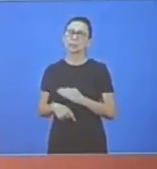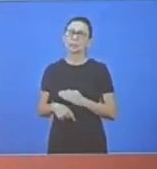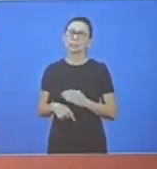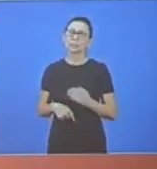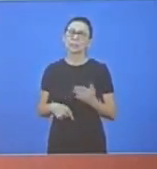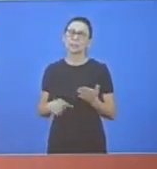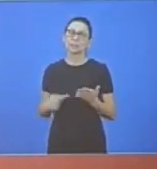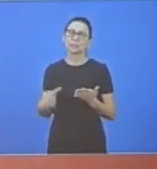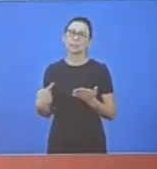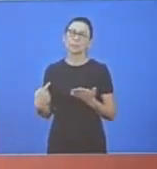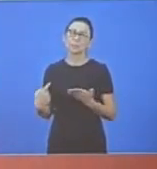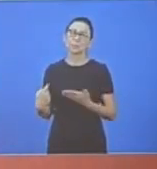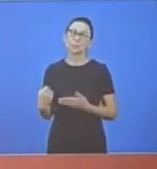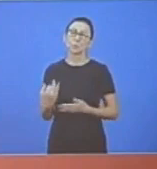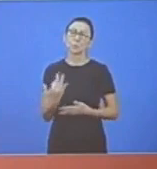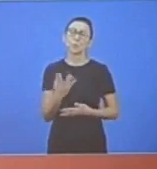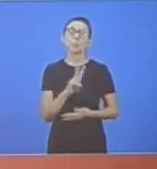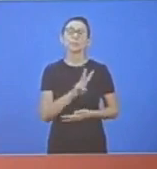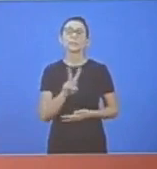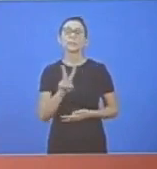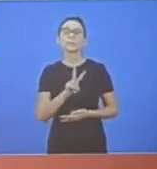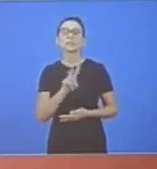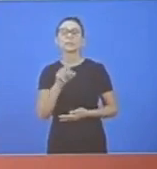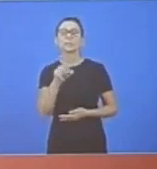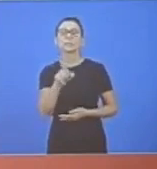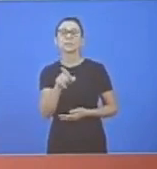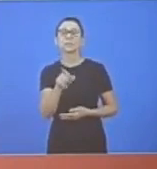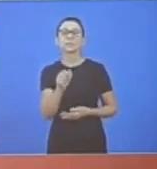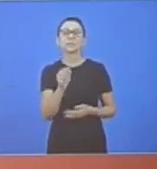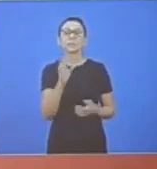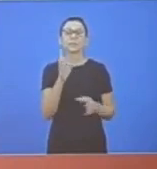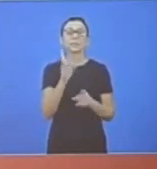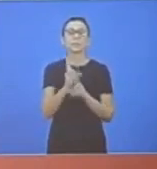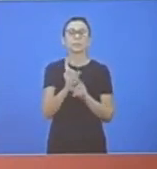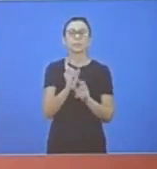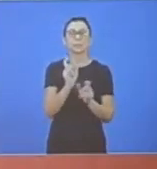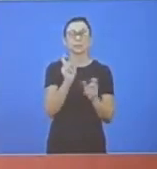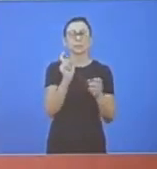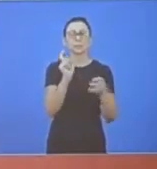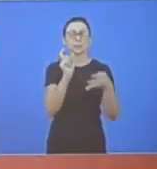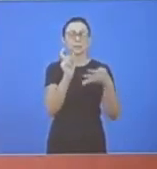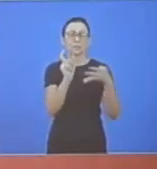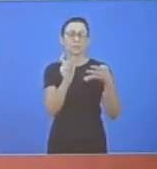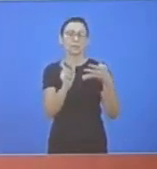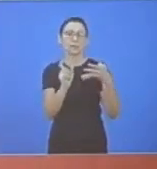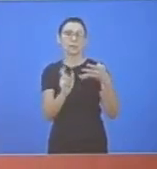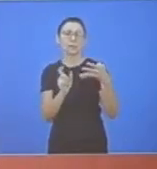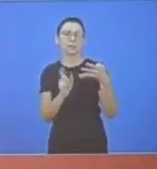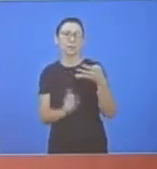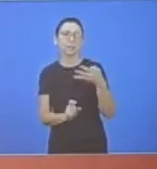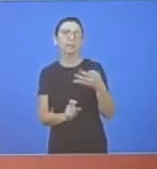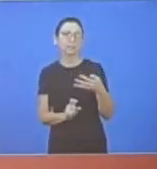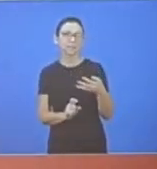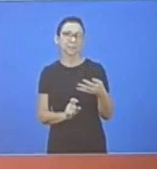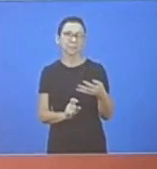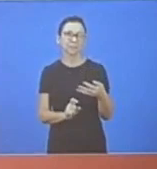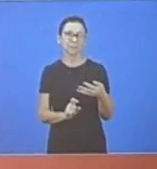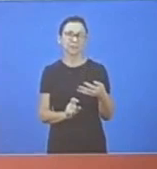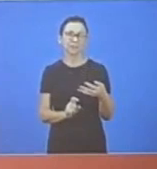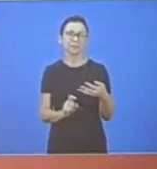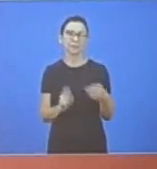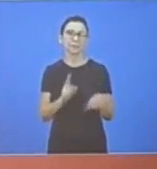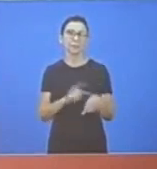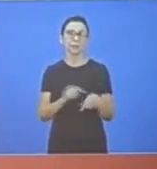how many did you see the word that or that, A and B? Because of the moment,